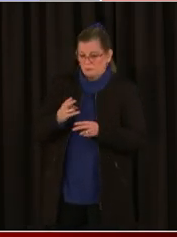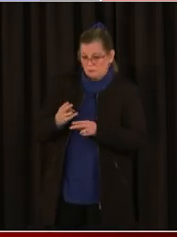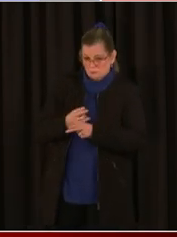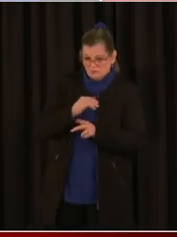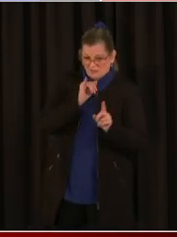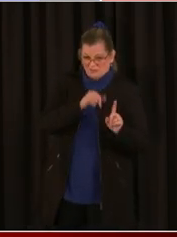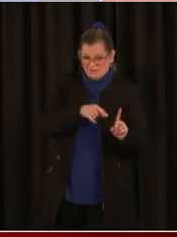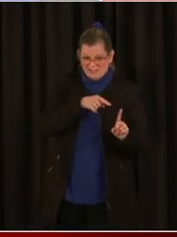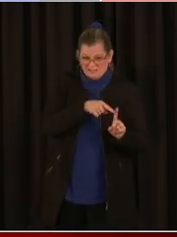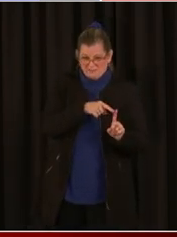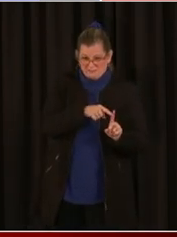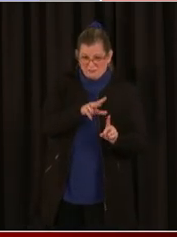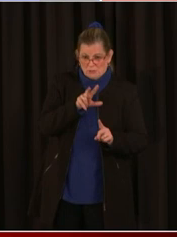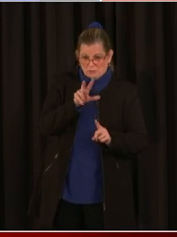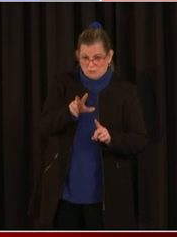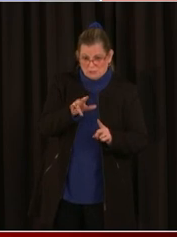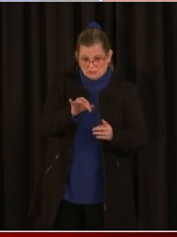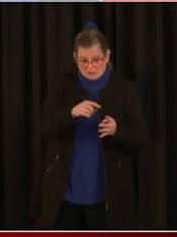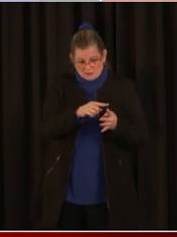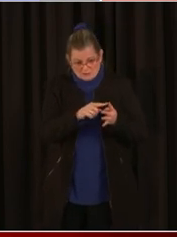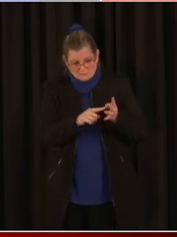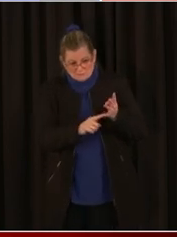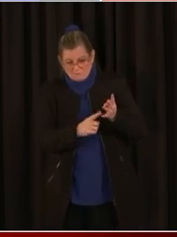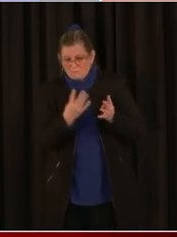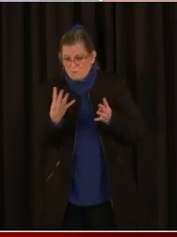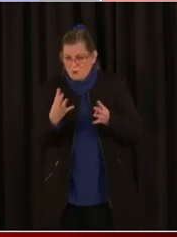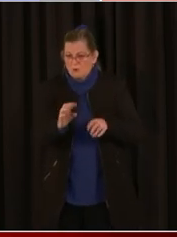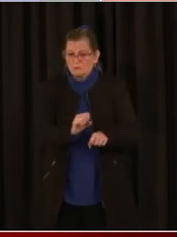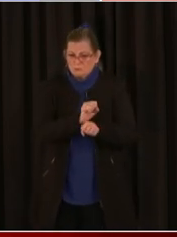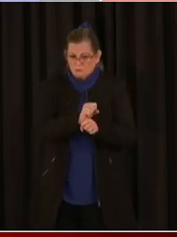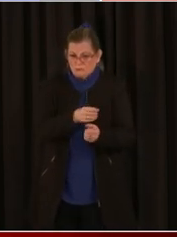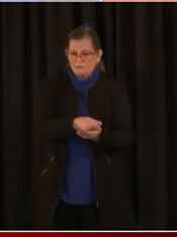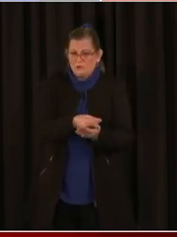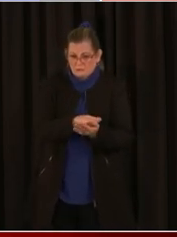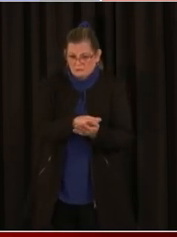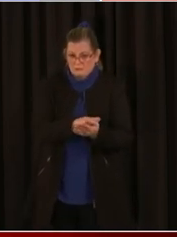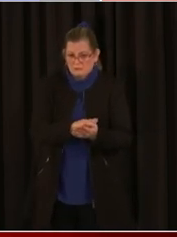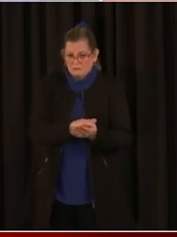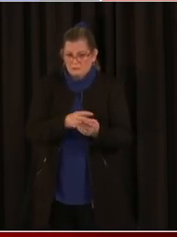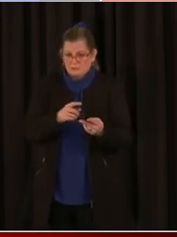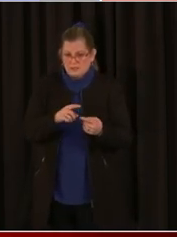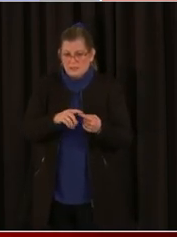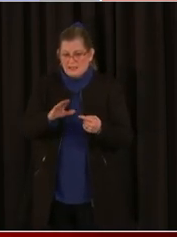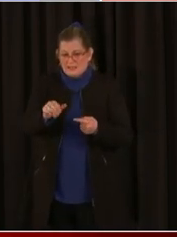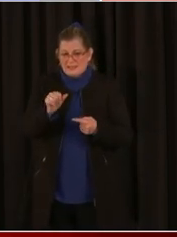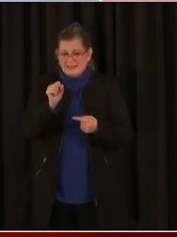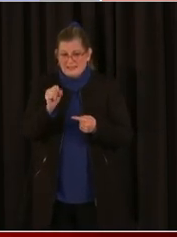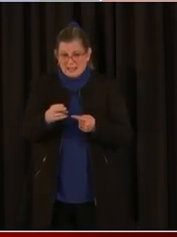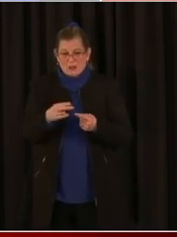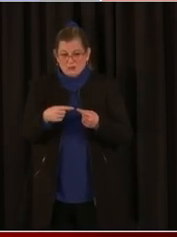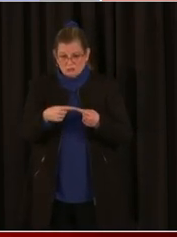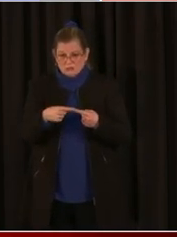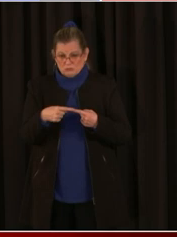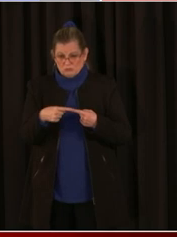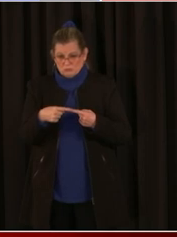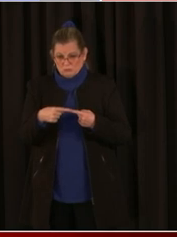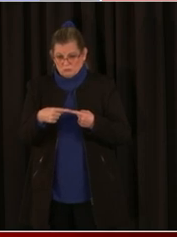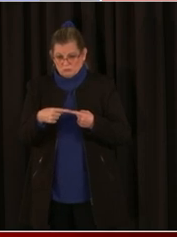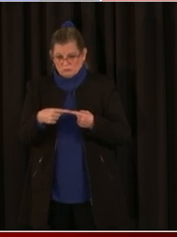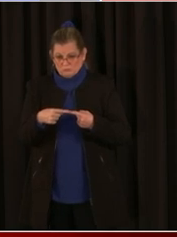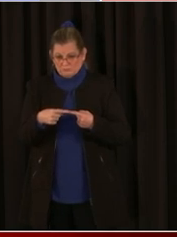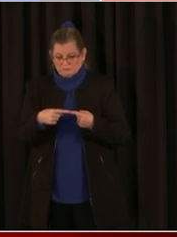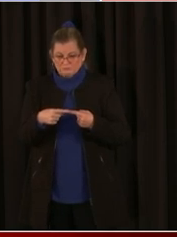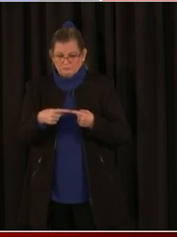using those 3 of the 4 reserves. The cash flow, which avoids our having to borrow money for cash flow